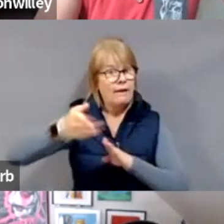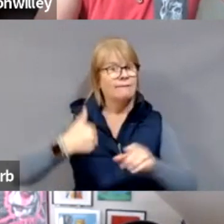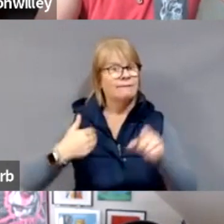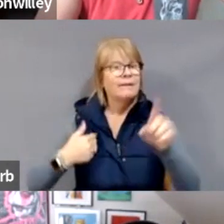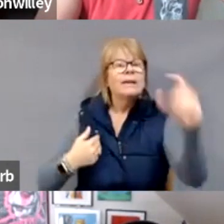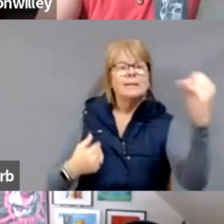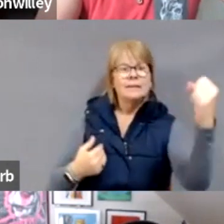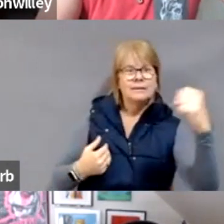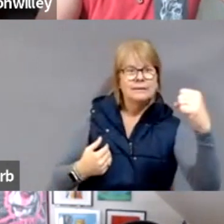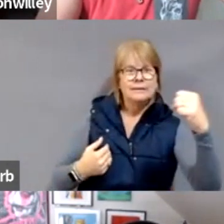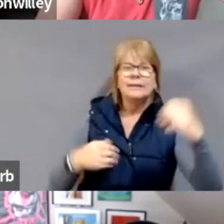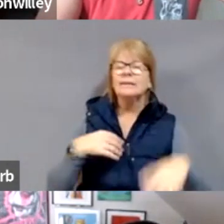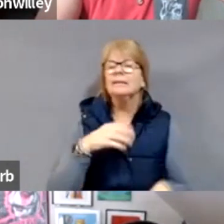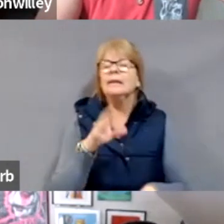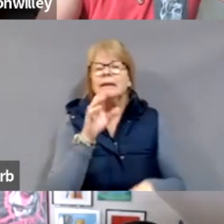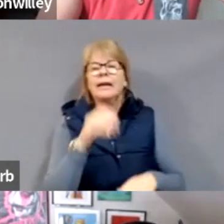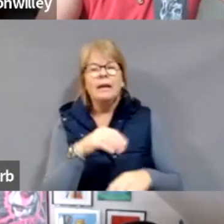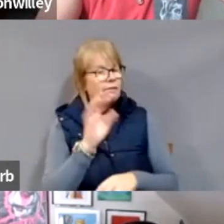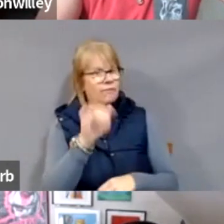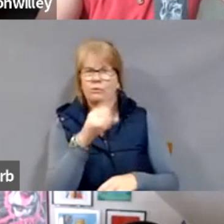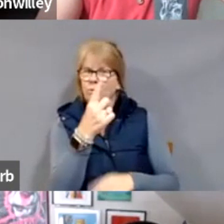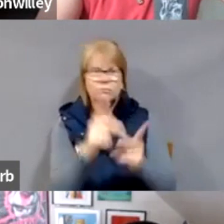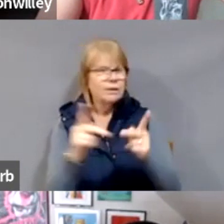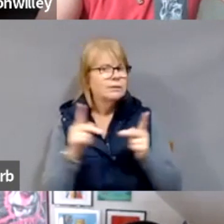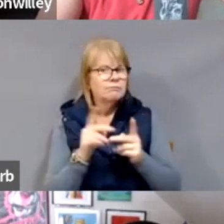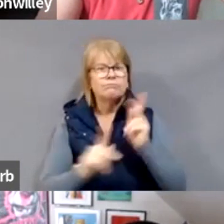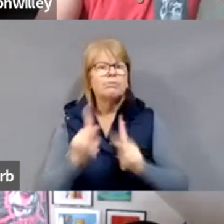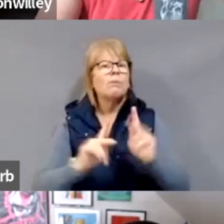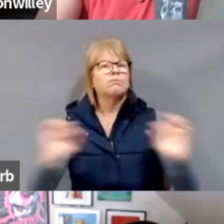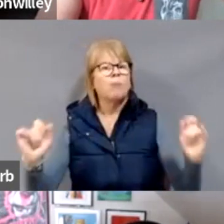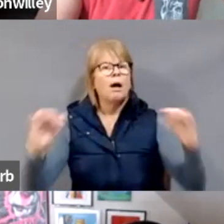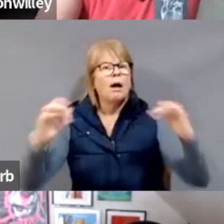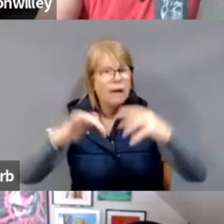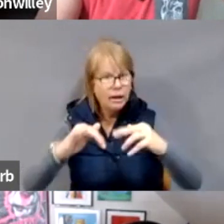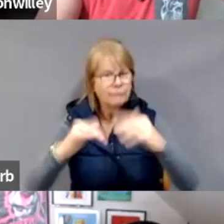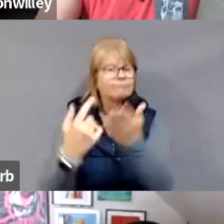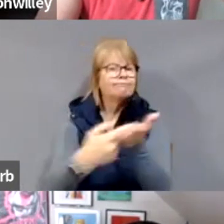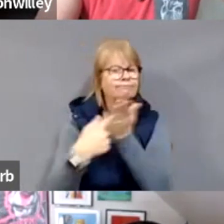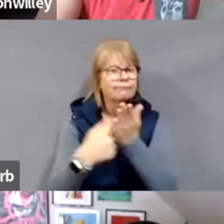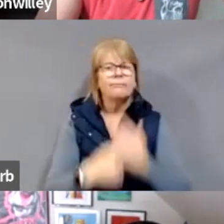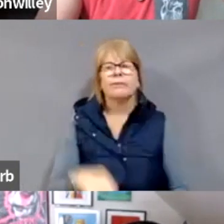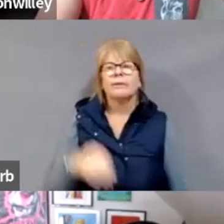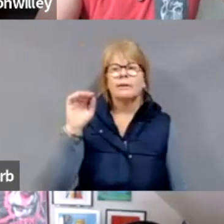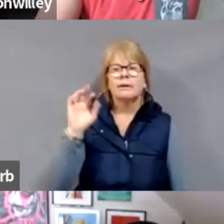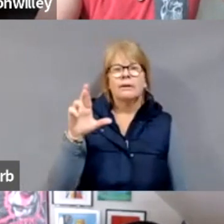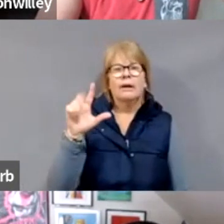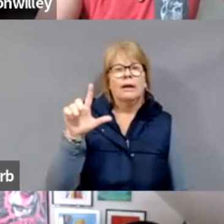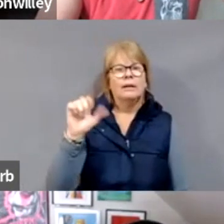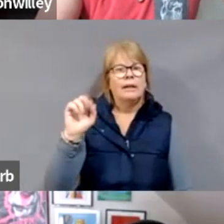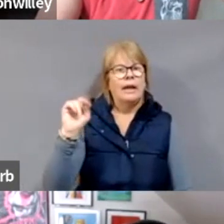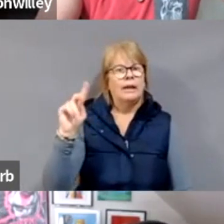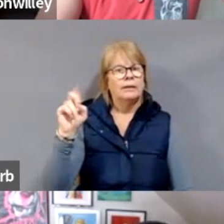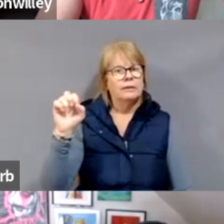up for the green room thing. So and that's one place where people are starting to gather. And the other thing I would say is that for anyone who works